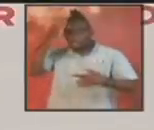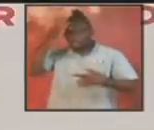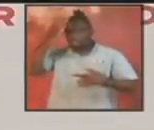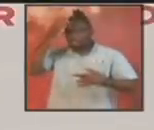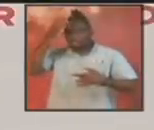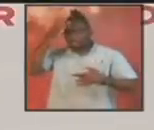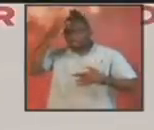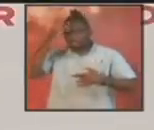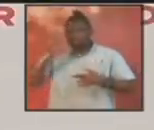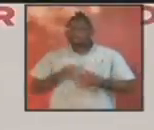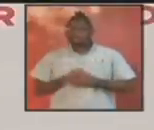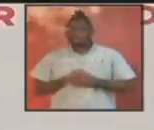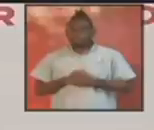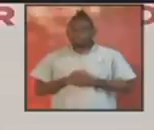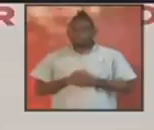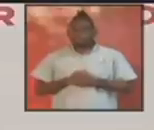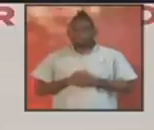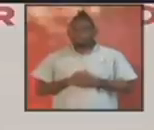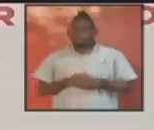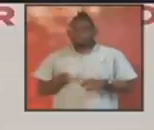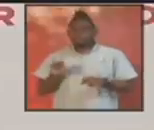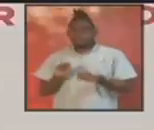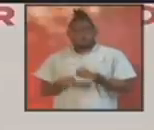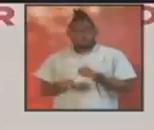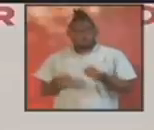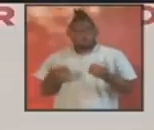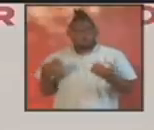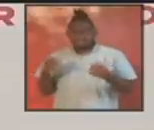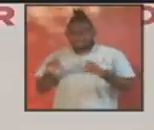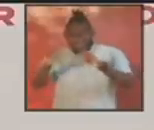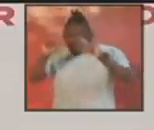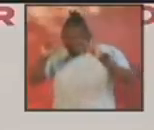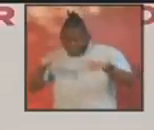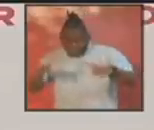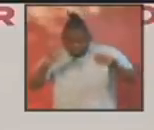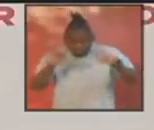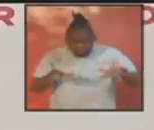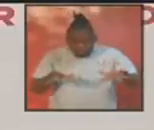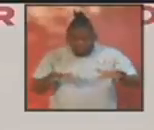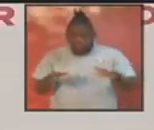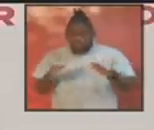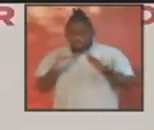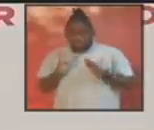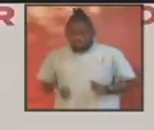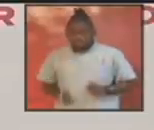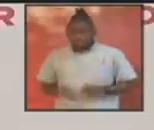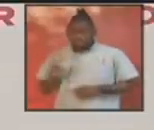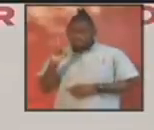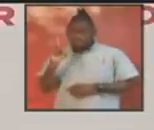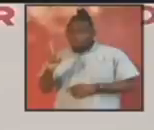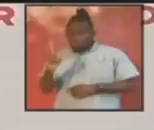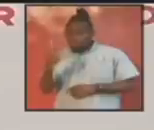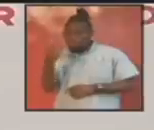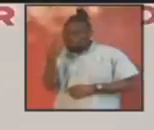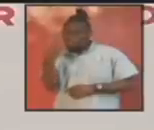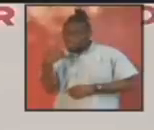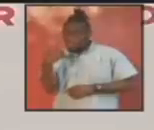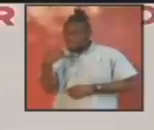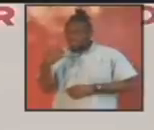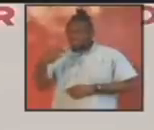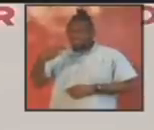deceased animals. So we would have taken those samples last week of 1 red howler carcass to the Veterinary Public Health